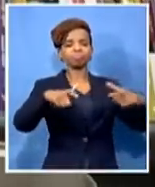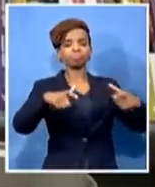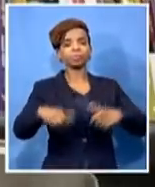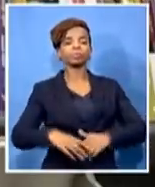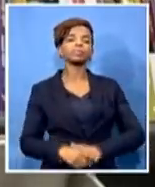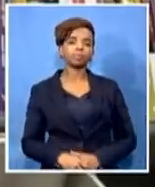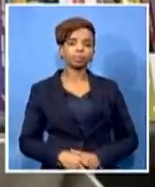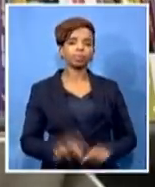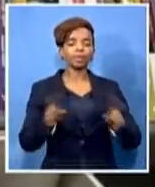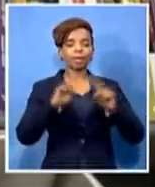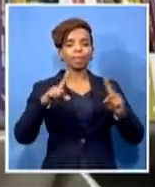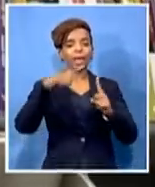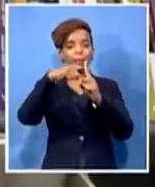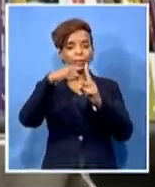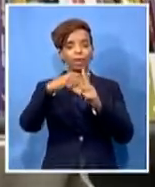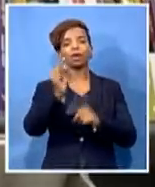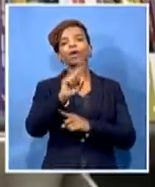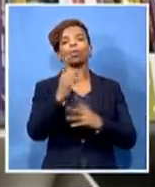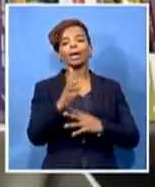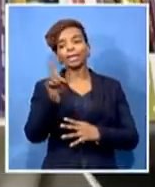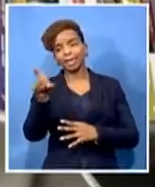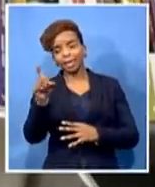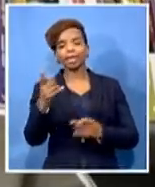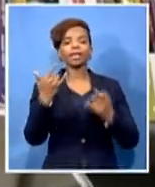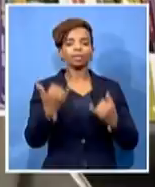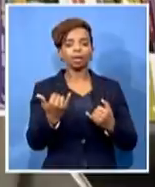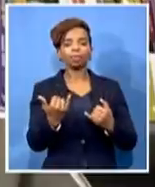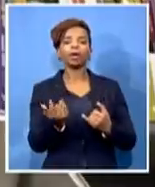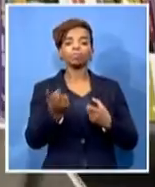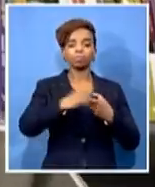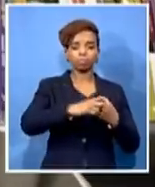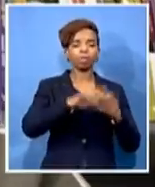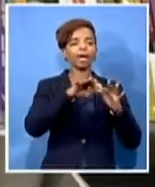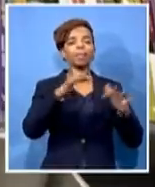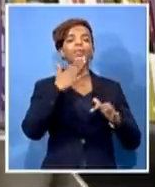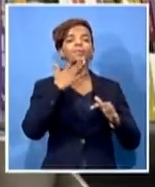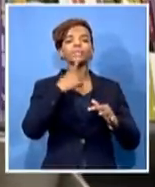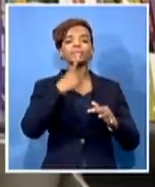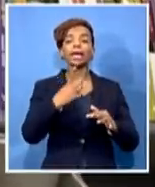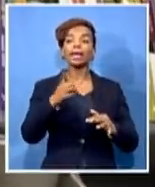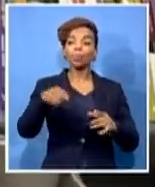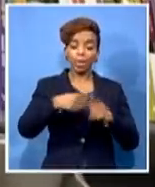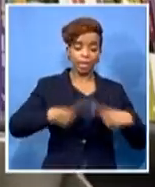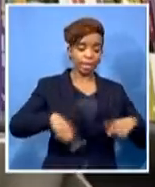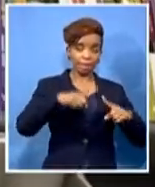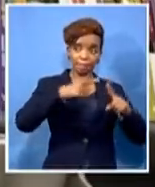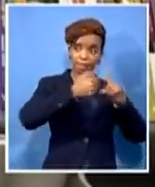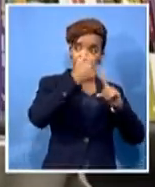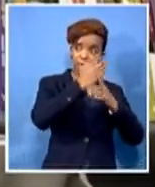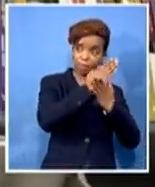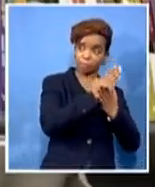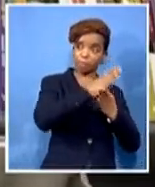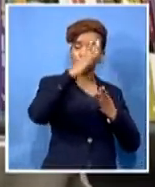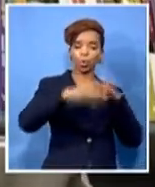saying, let us fight against corruption. The time in the ANC has to pass wherein